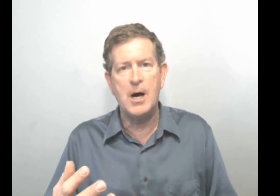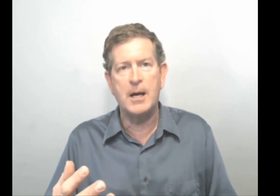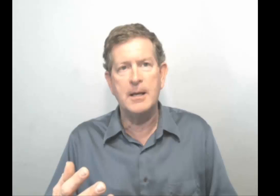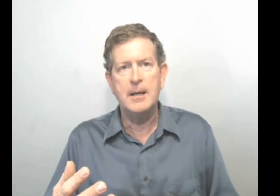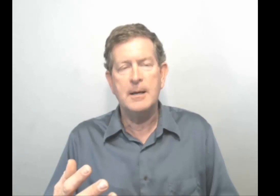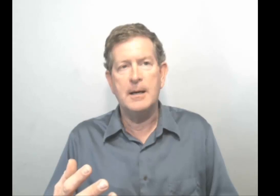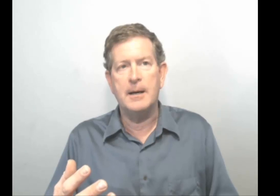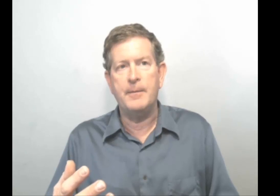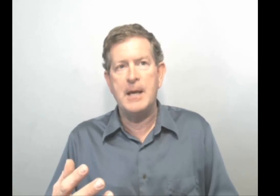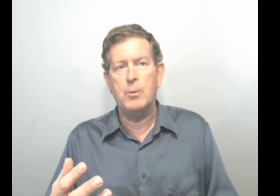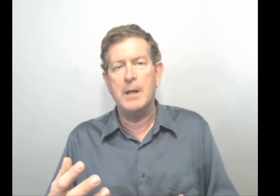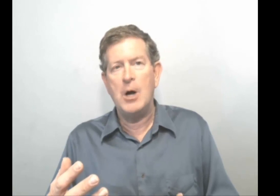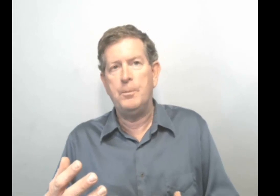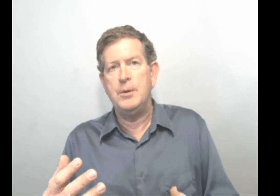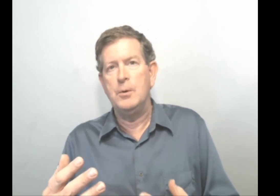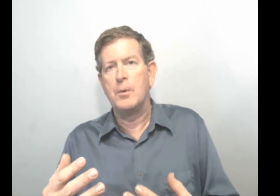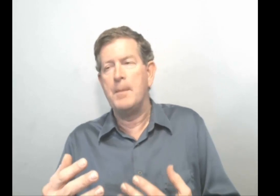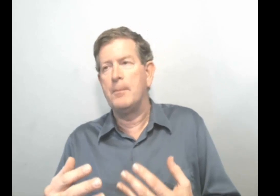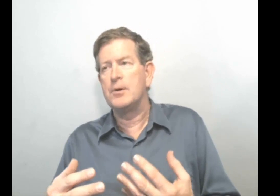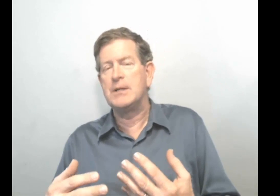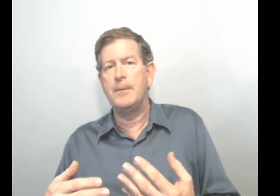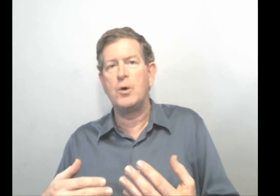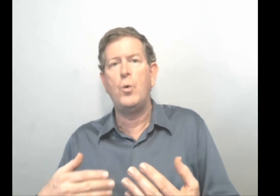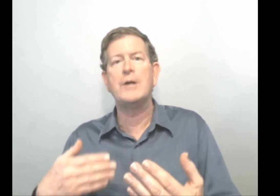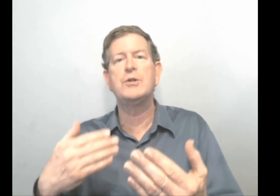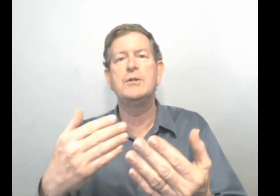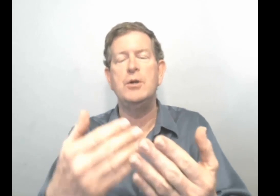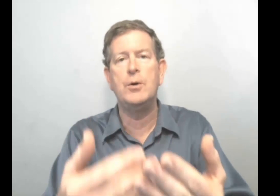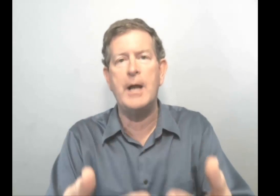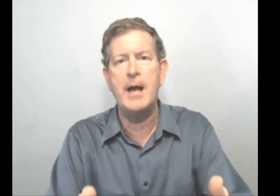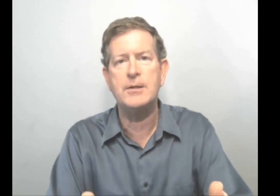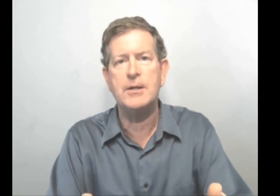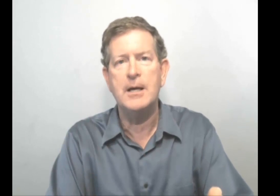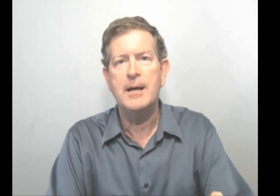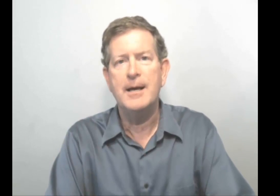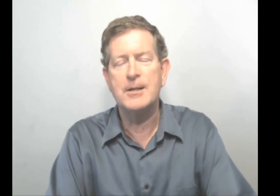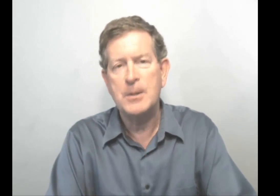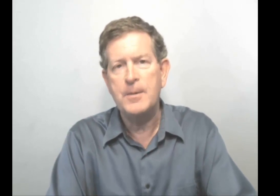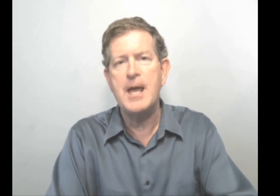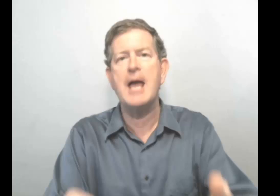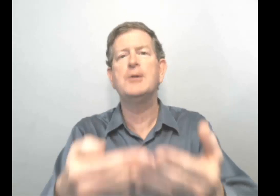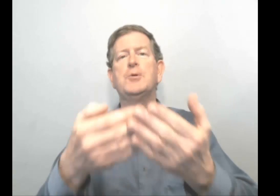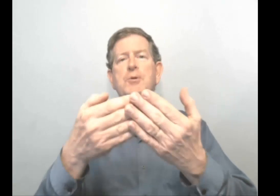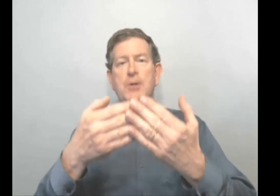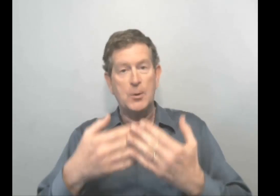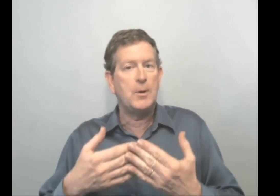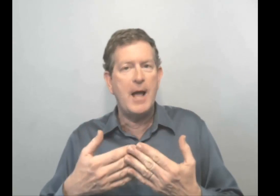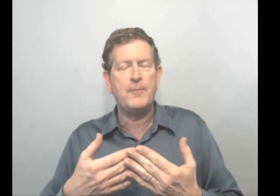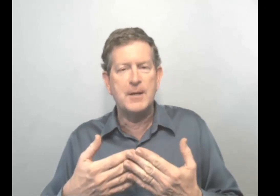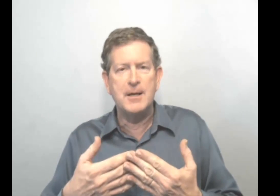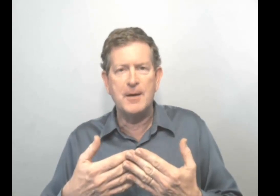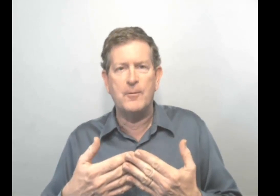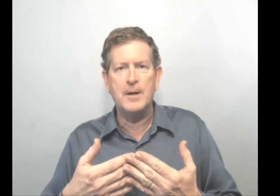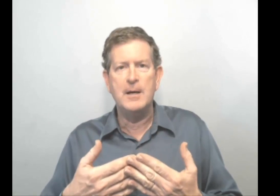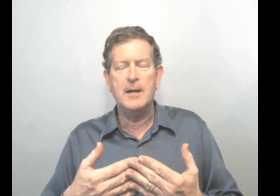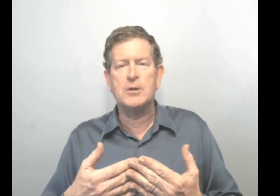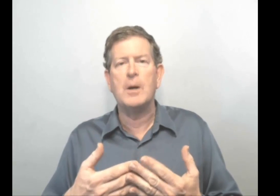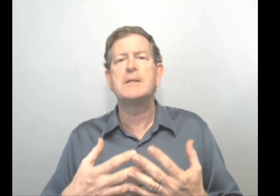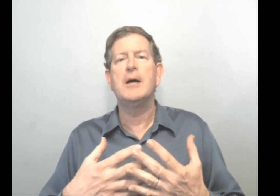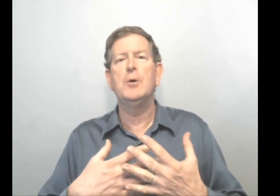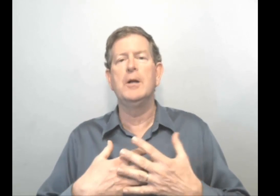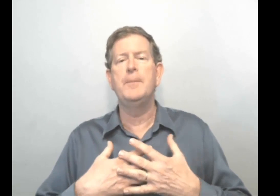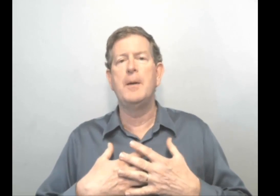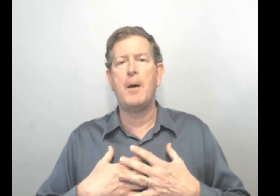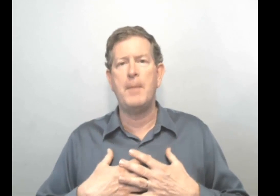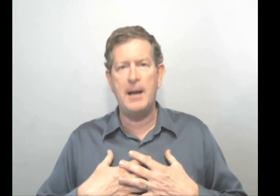could talk. They will help you remember some of the questions that you could ask and some of the answers that you will have to give. And so